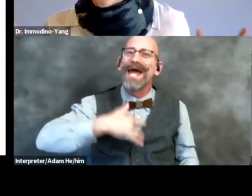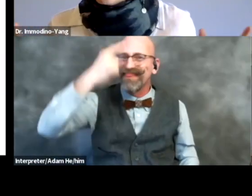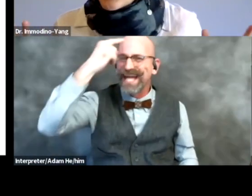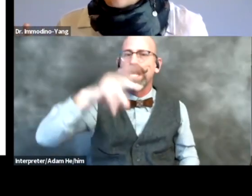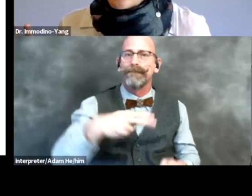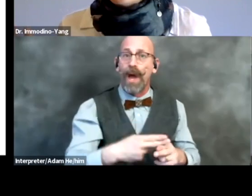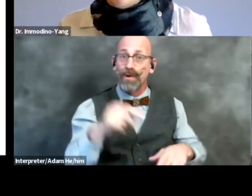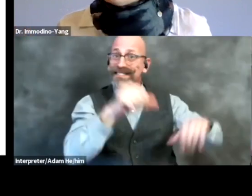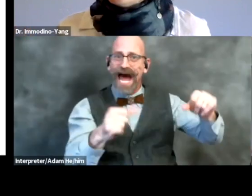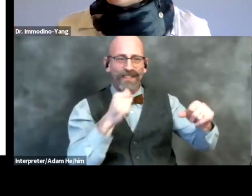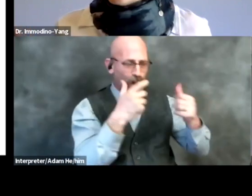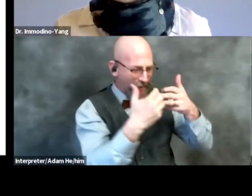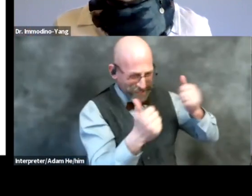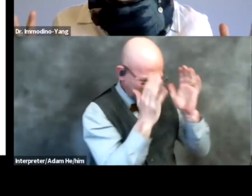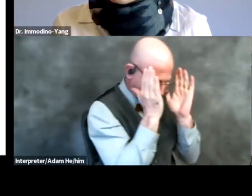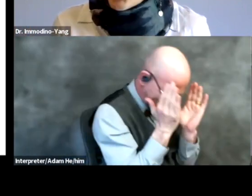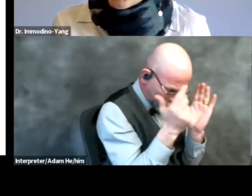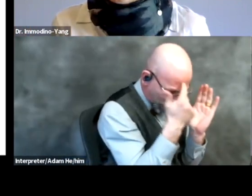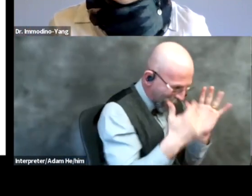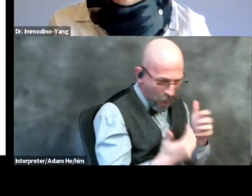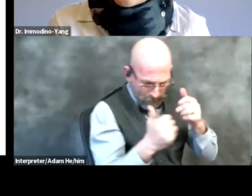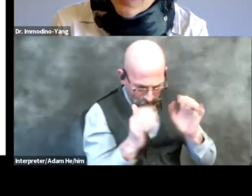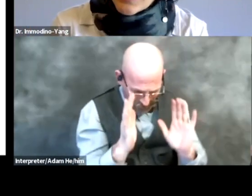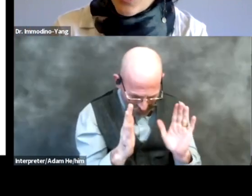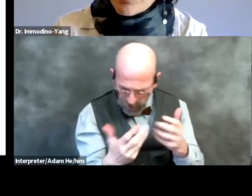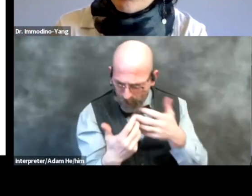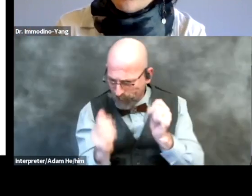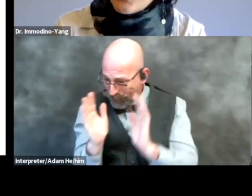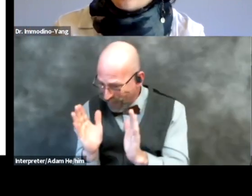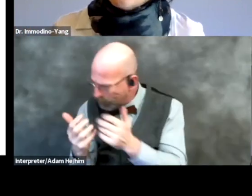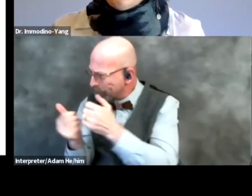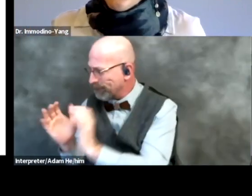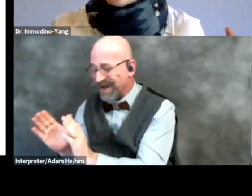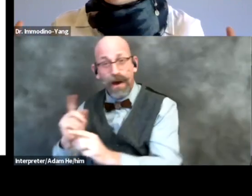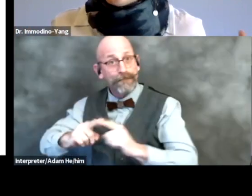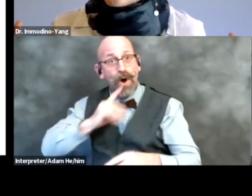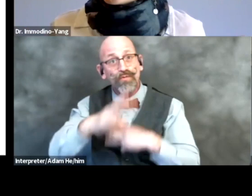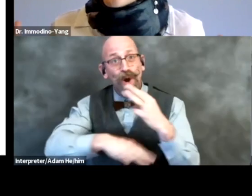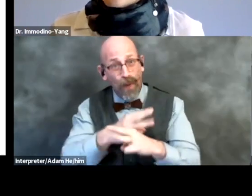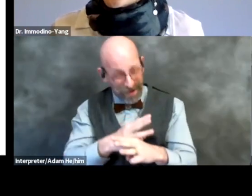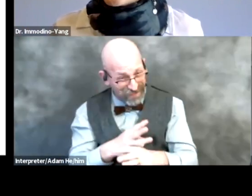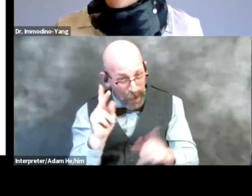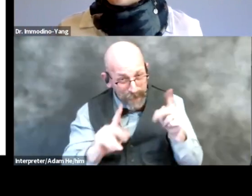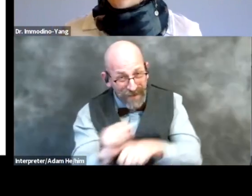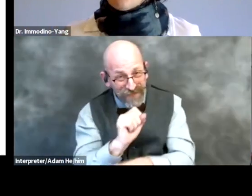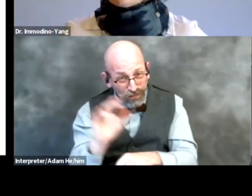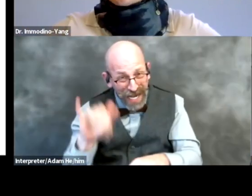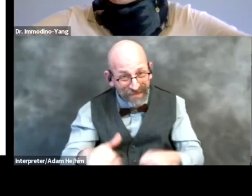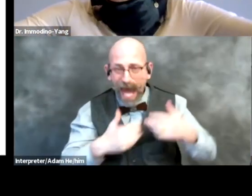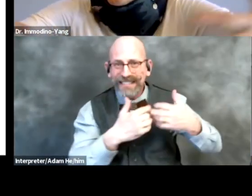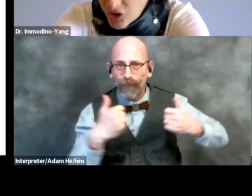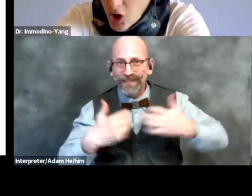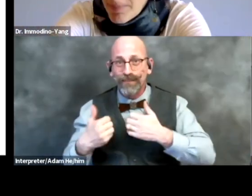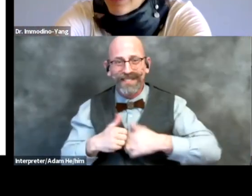useful intellectual exercise, but in the real world, that's not how people function. And teachers are often expected